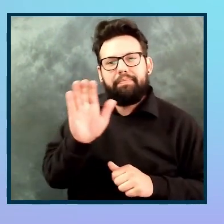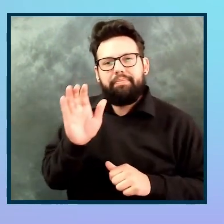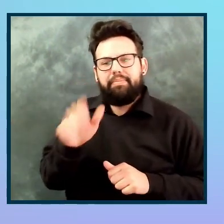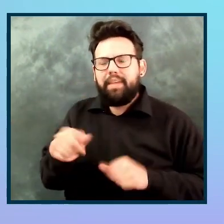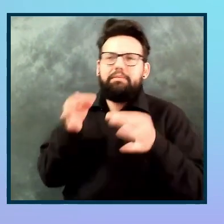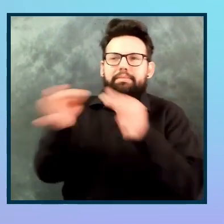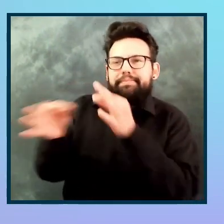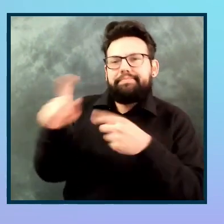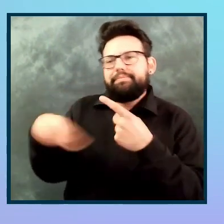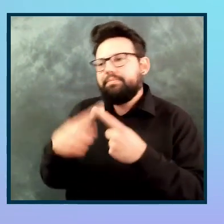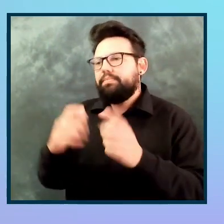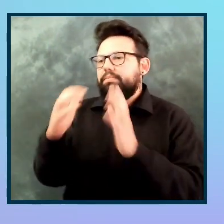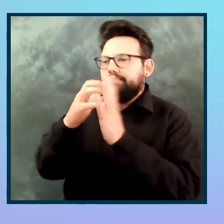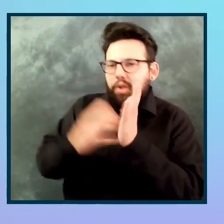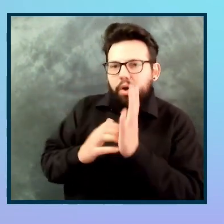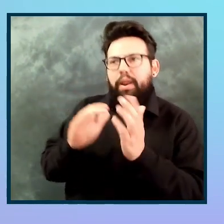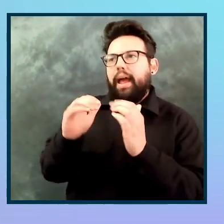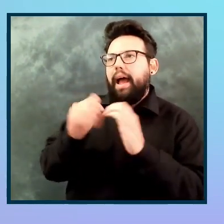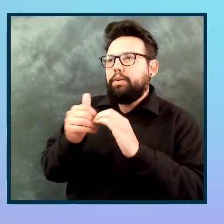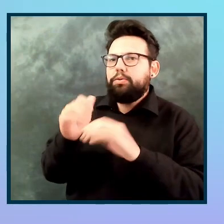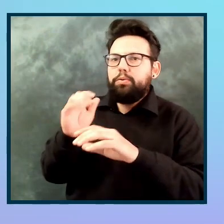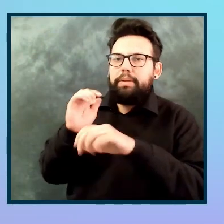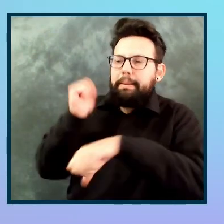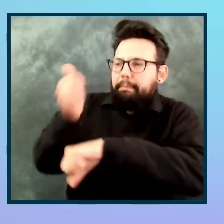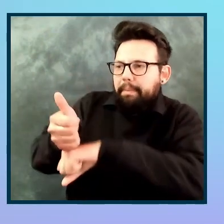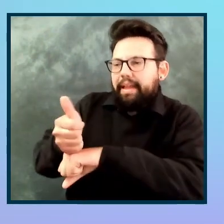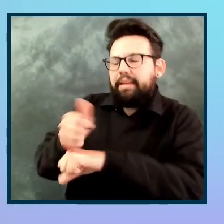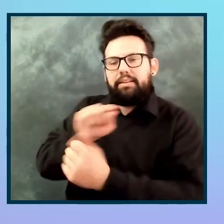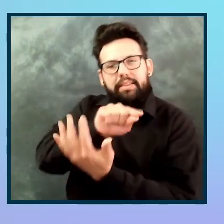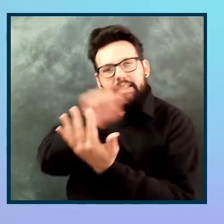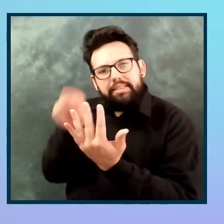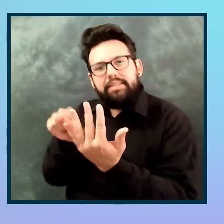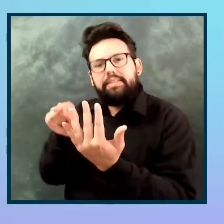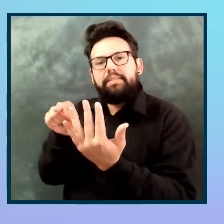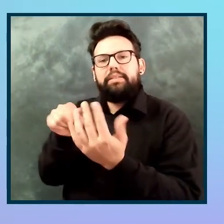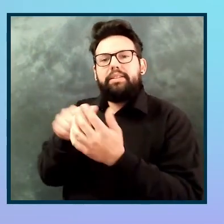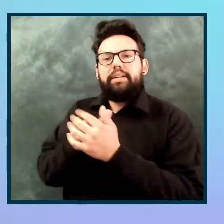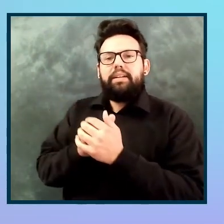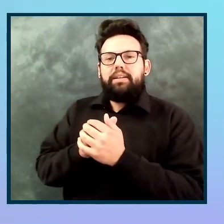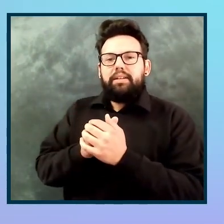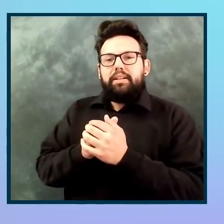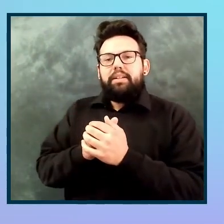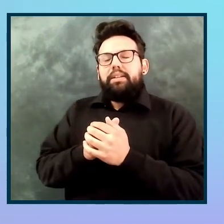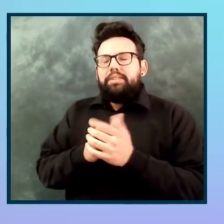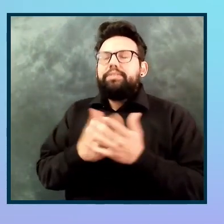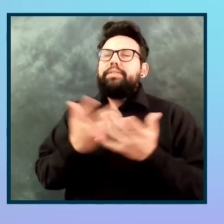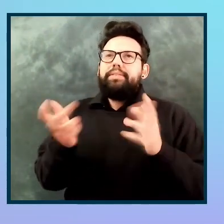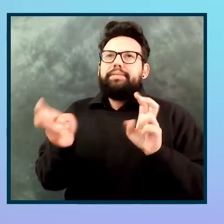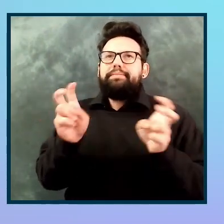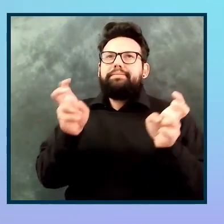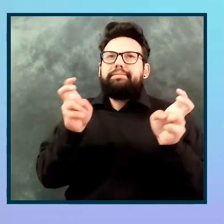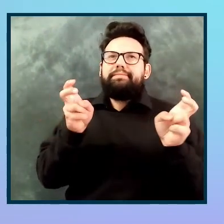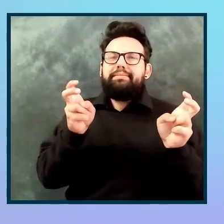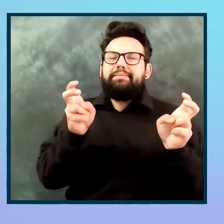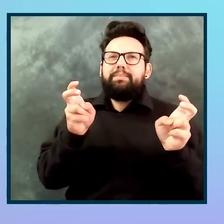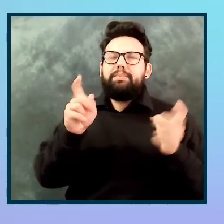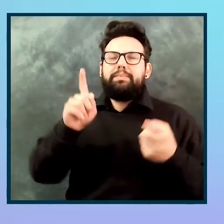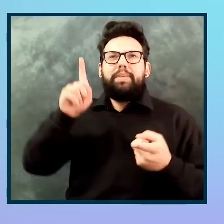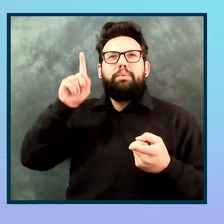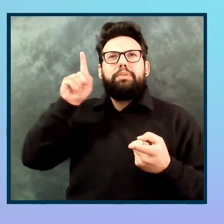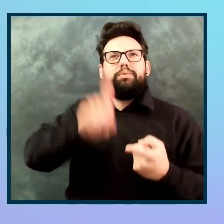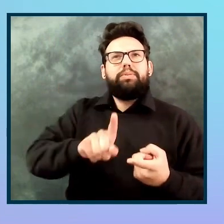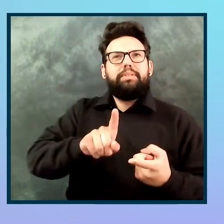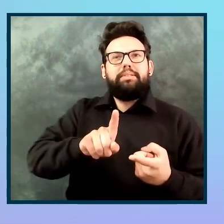we implement, this thing. And so it kind of creates that, or I guess reduces that